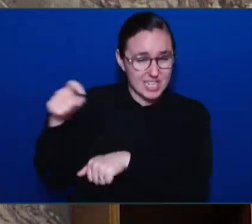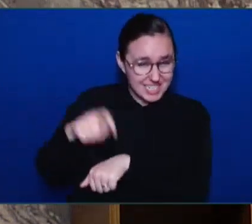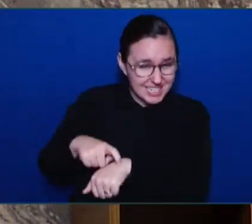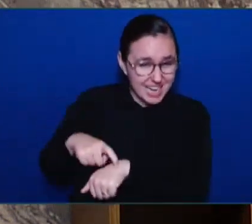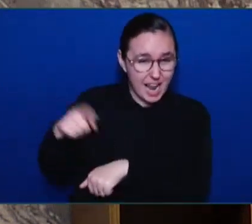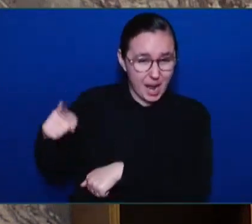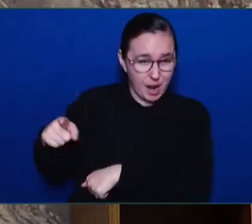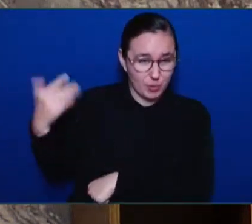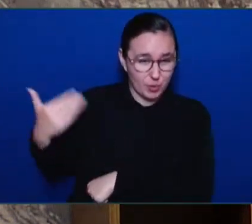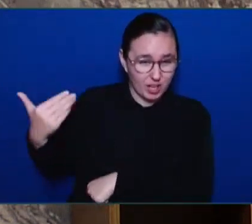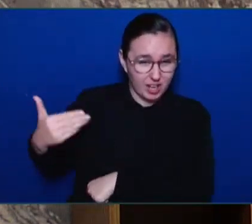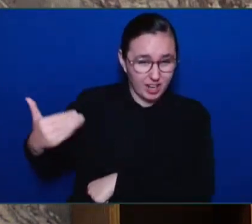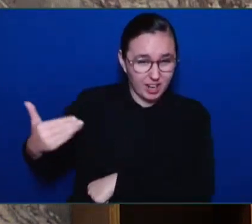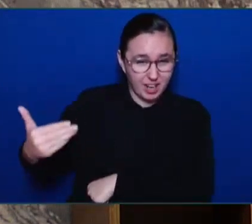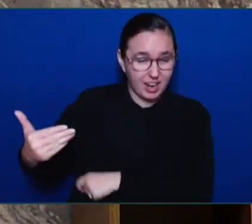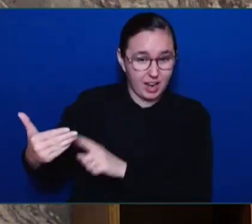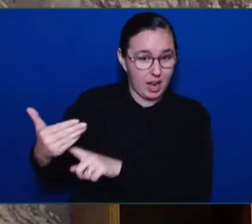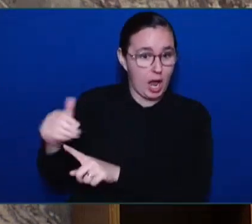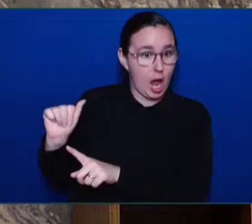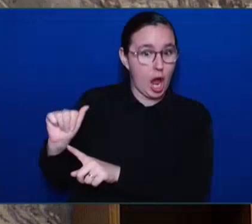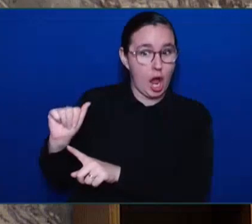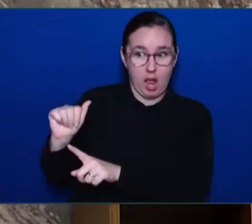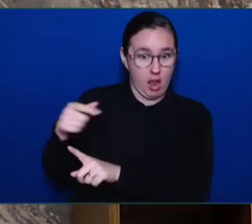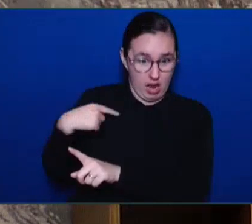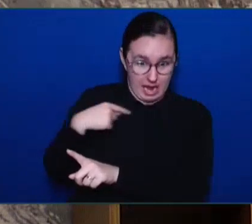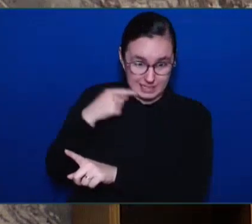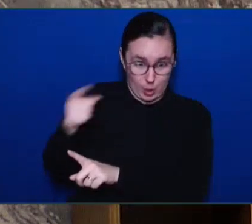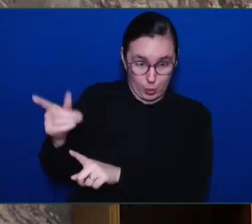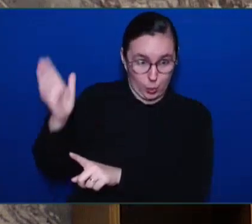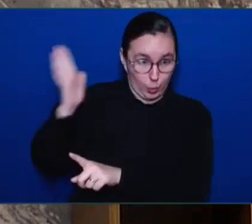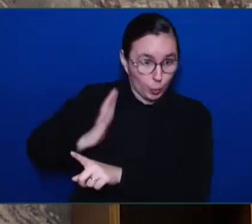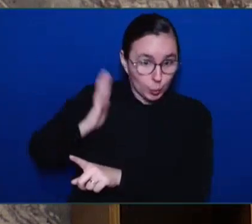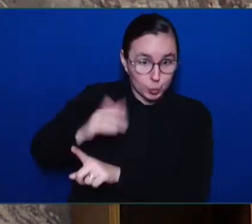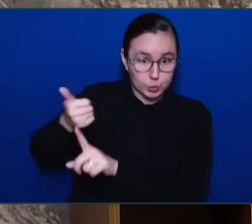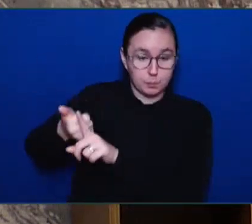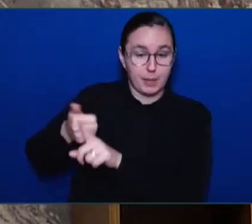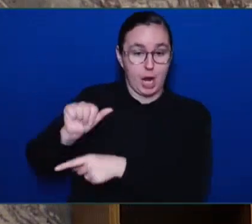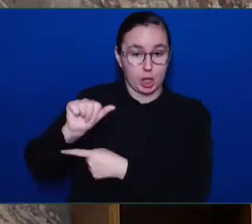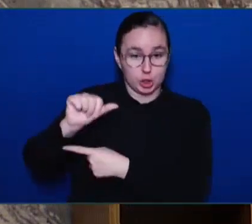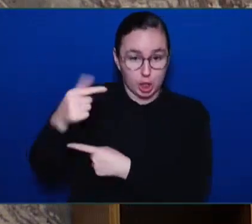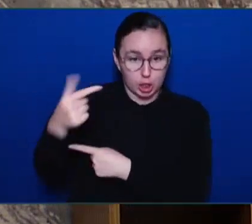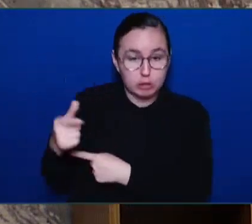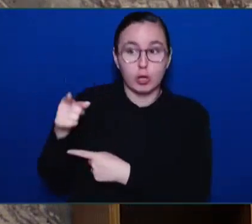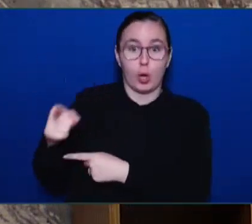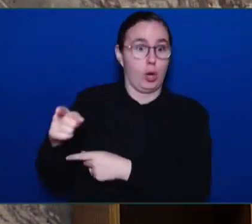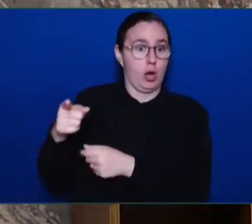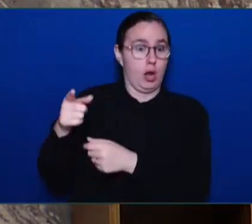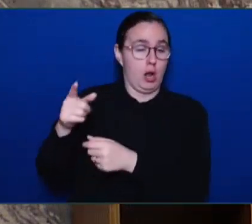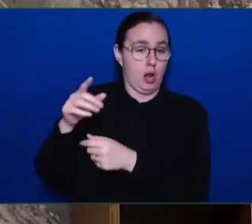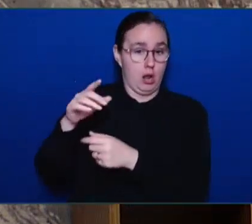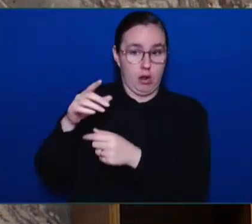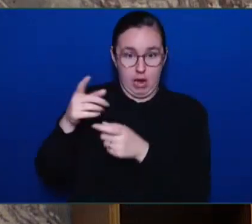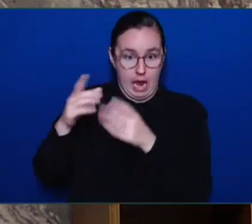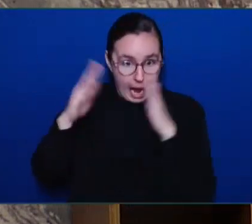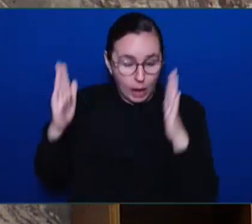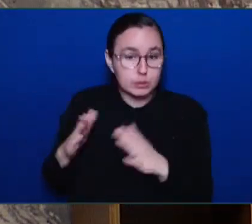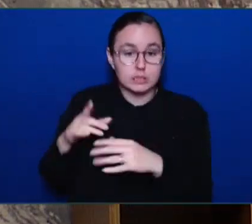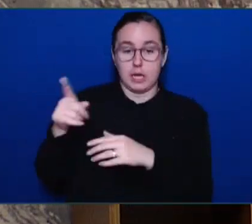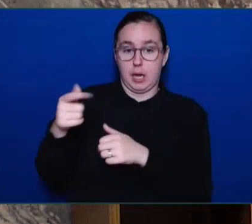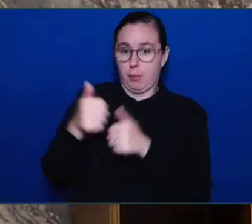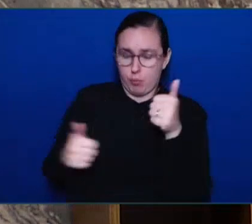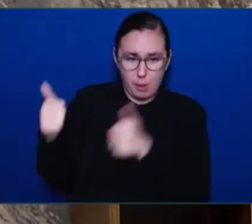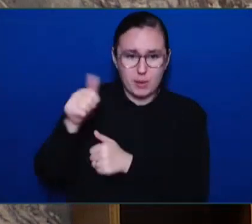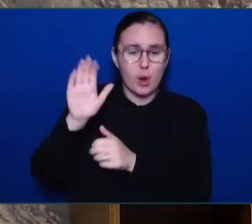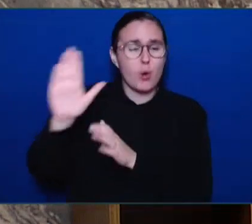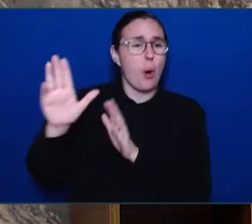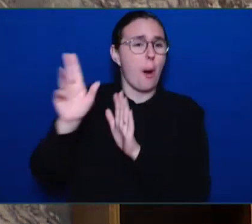Housing, or now as the Premier of British Columbia, he has consistently, through his policy choices, he has put the rights of violent offenders to